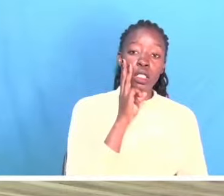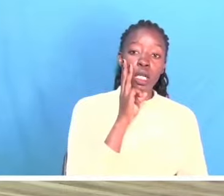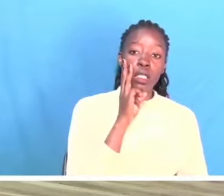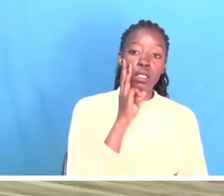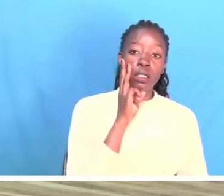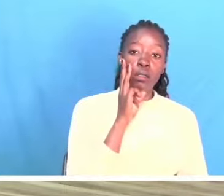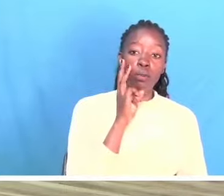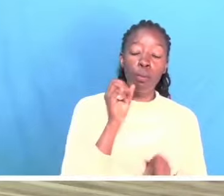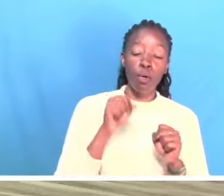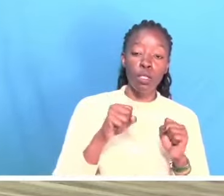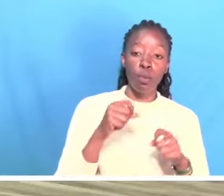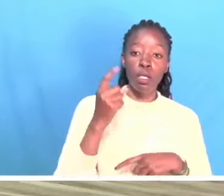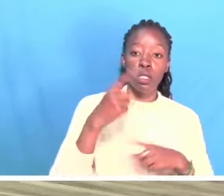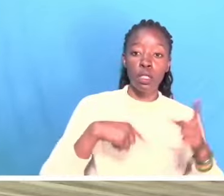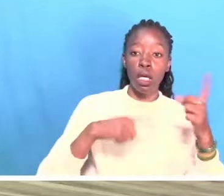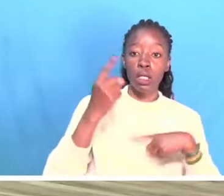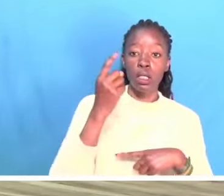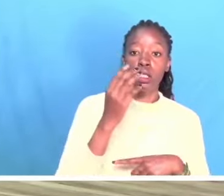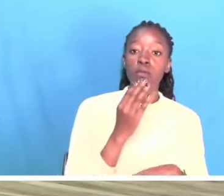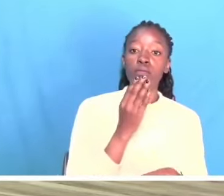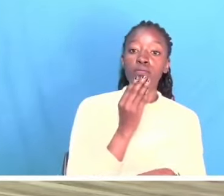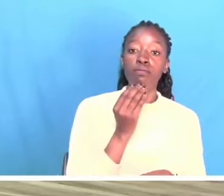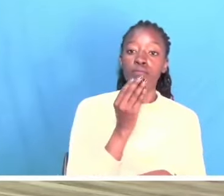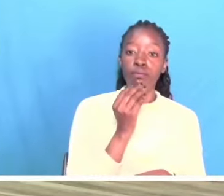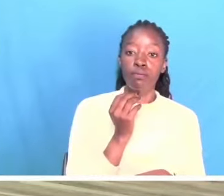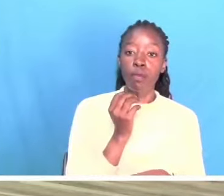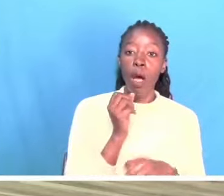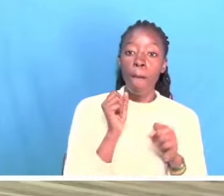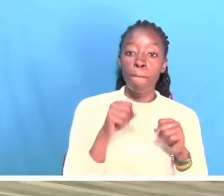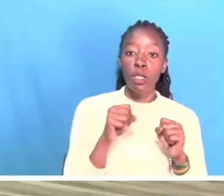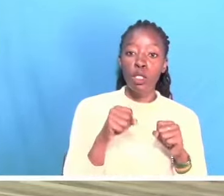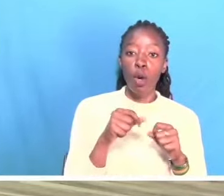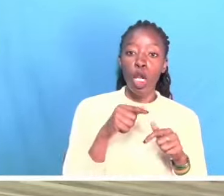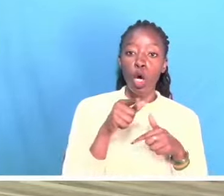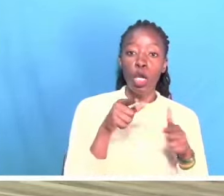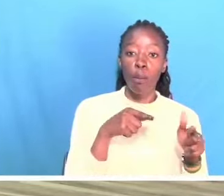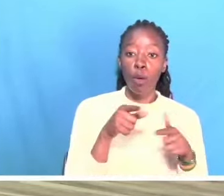in righteousness, that very fact condemned the Jew.